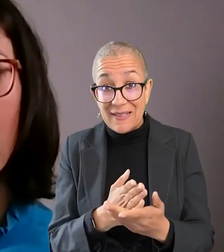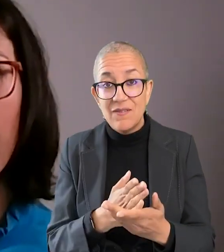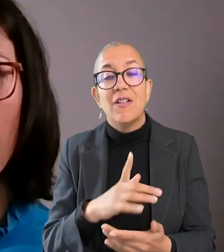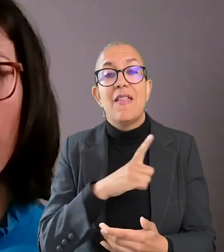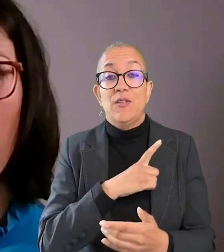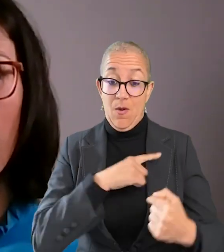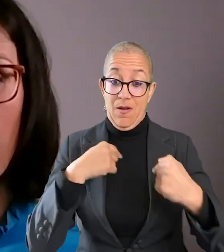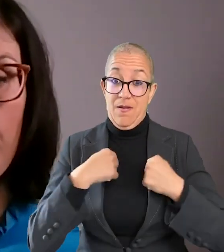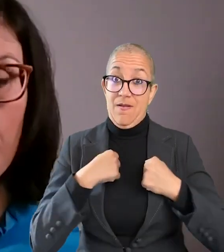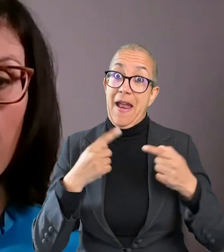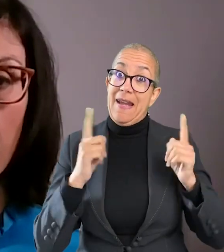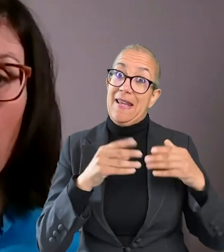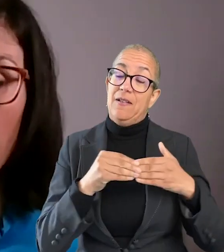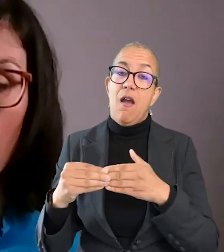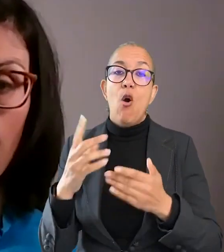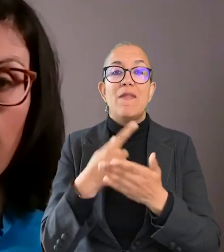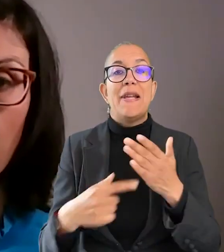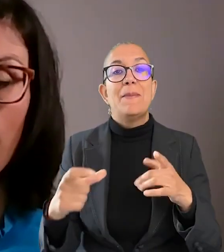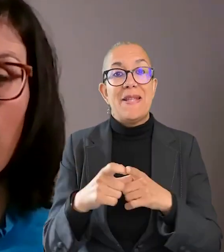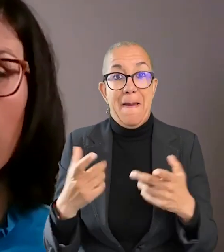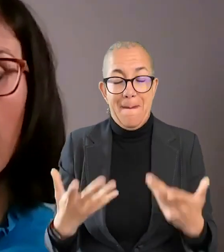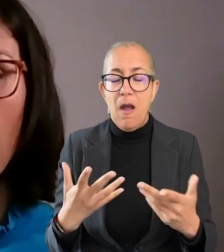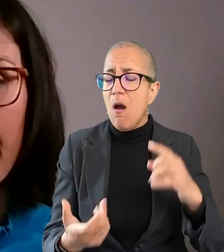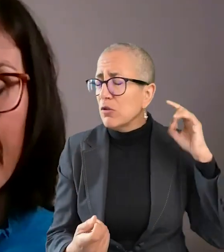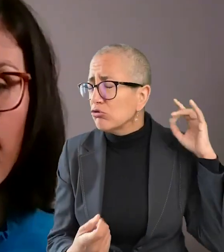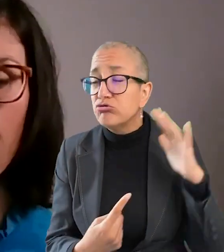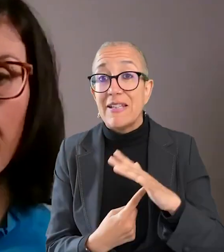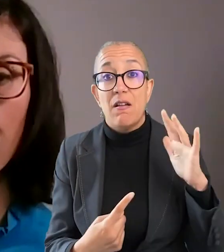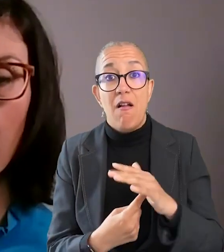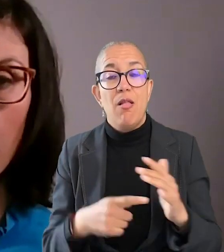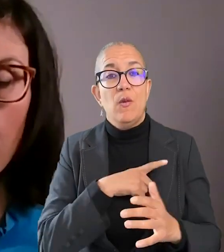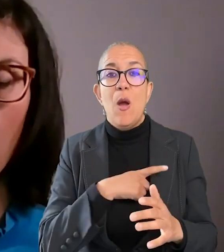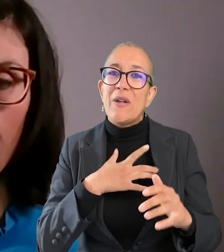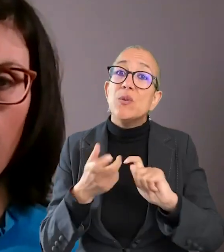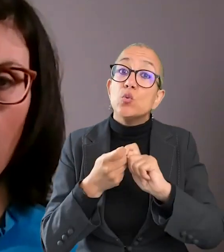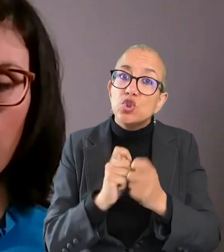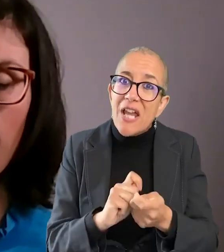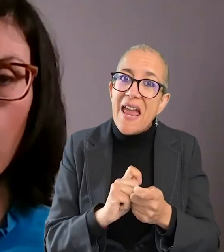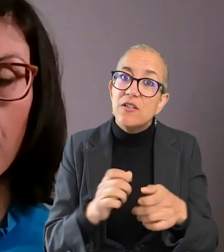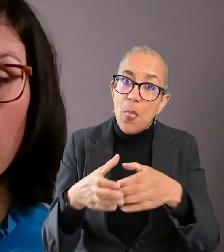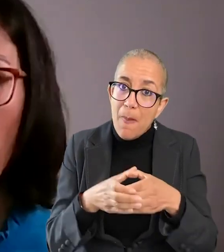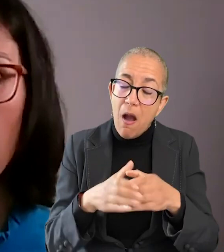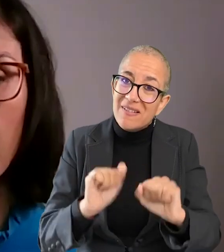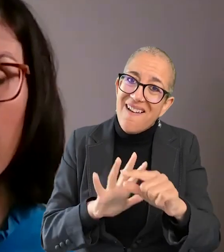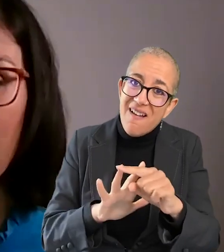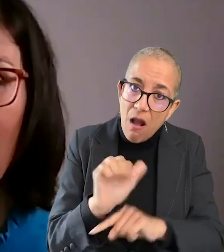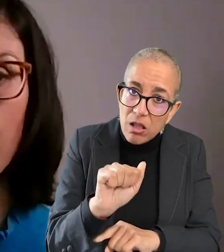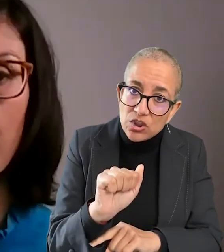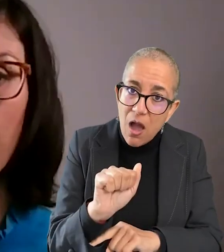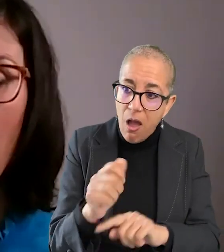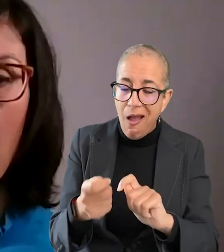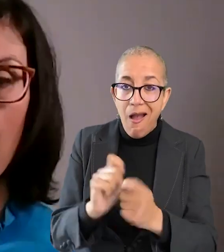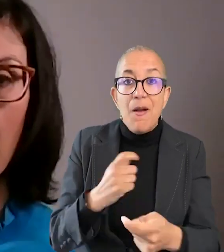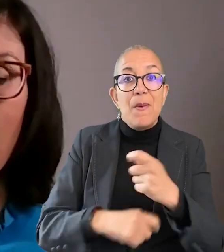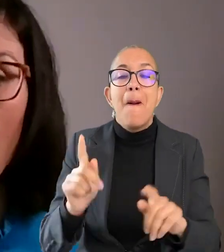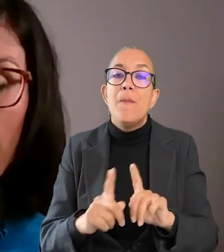me as leader of the Lib Dems at this time is so critical, because we need to change the culture of the party to be one that's supportive, that's collaborative,